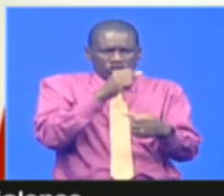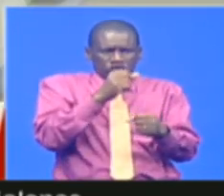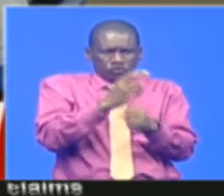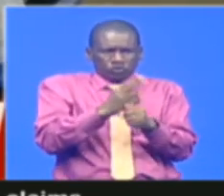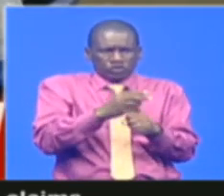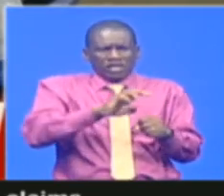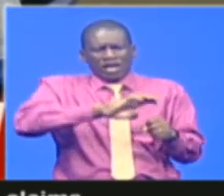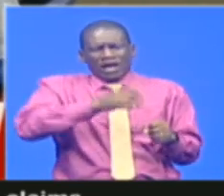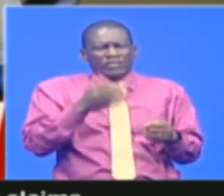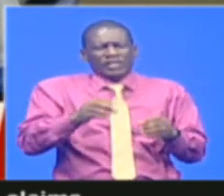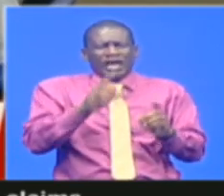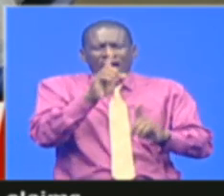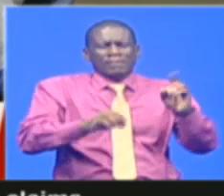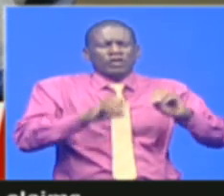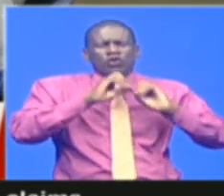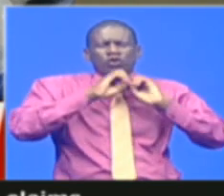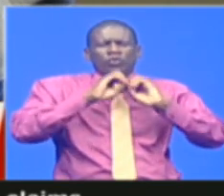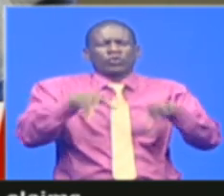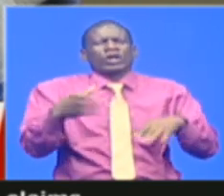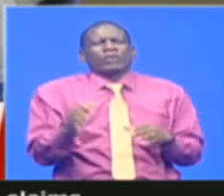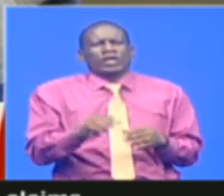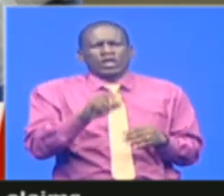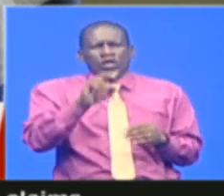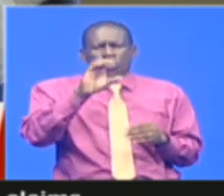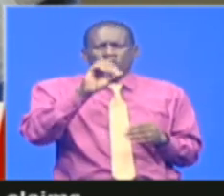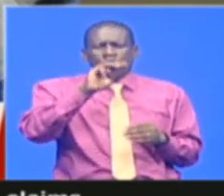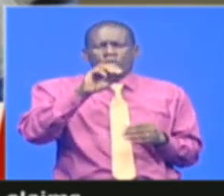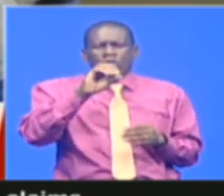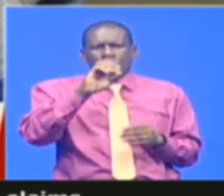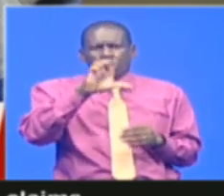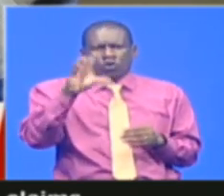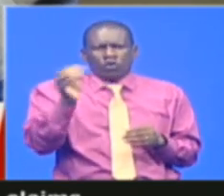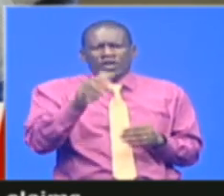or burnt. Eunice Omolo, NTV, Nairobi.